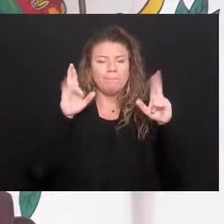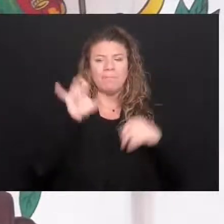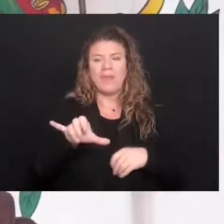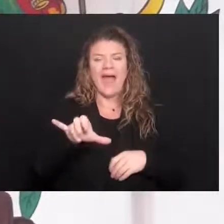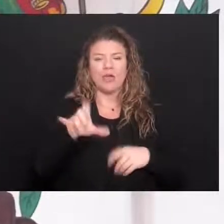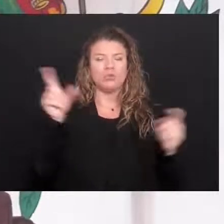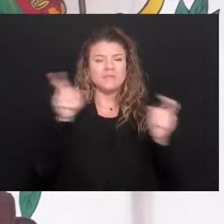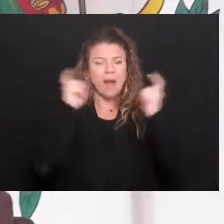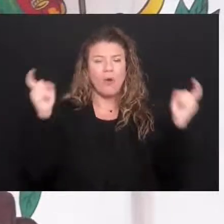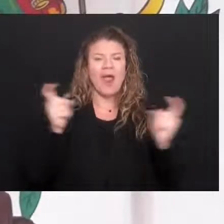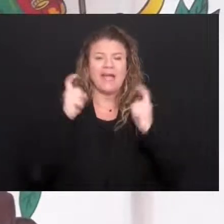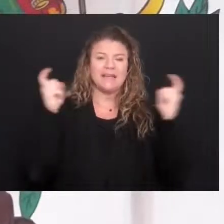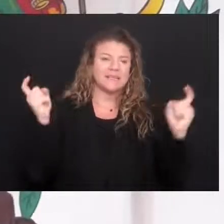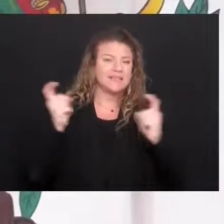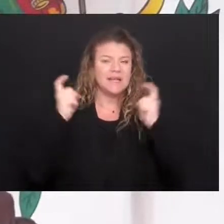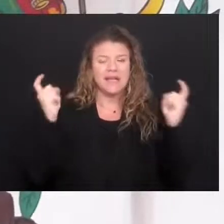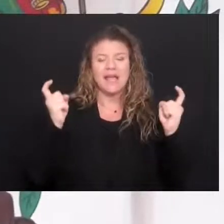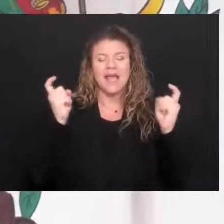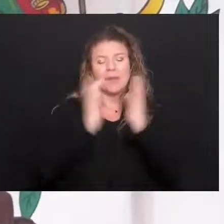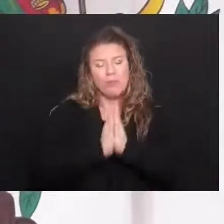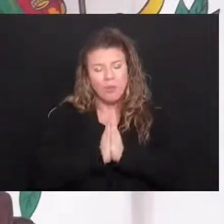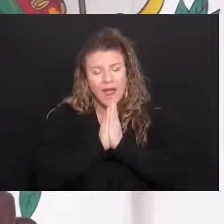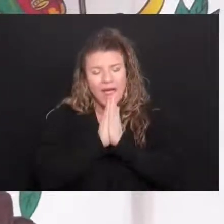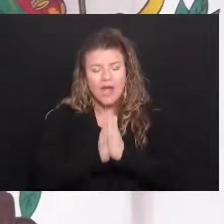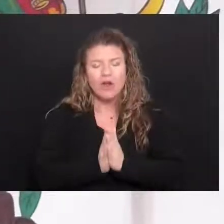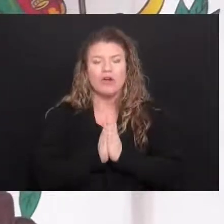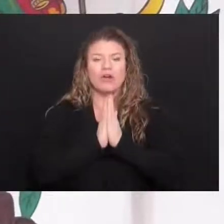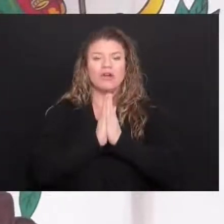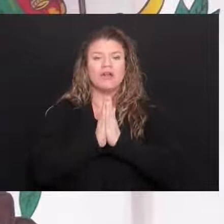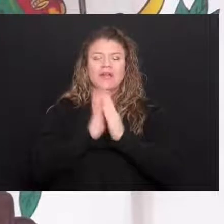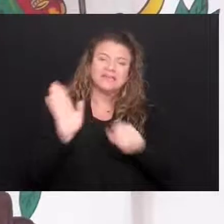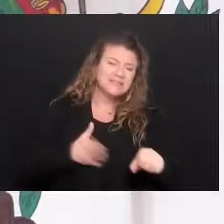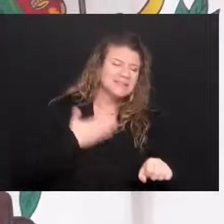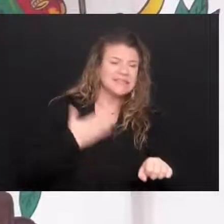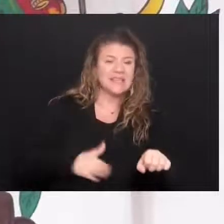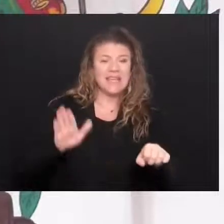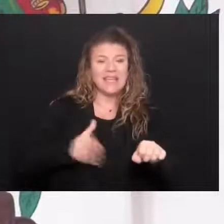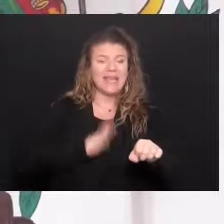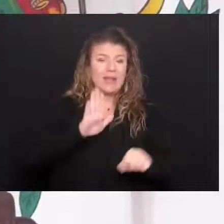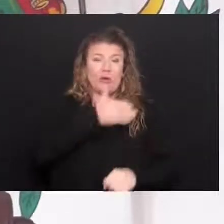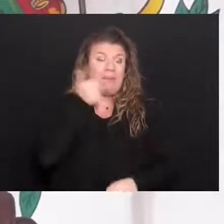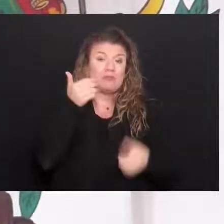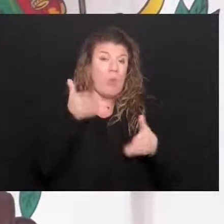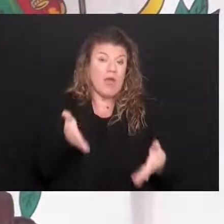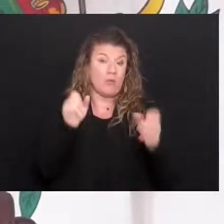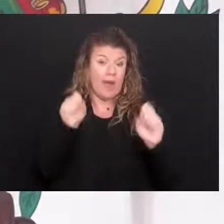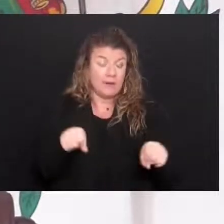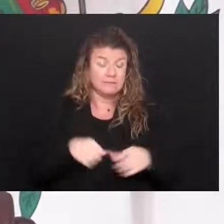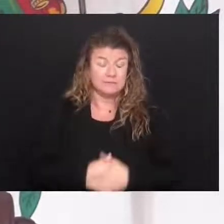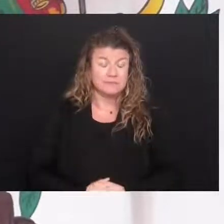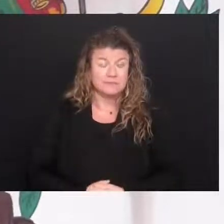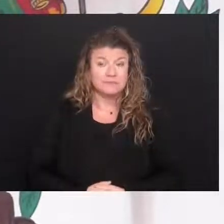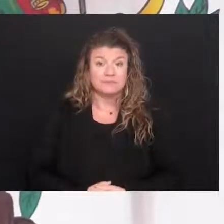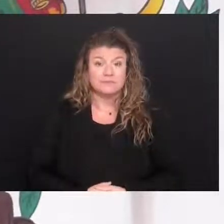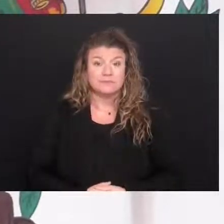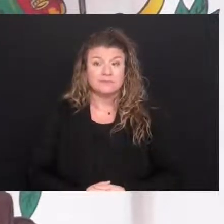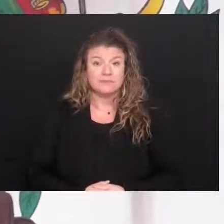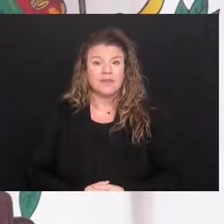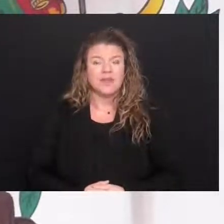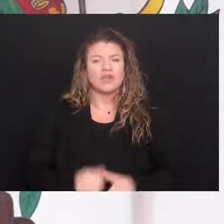you celebrate and in prayer and singing in the very best way. But just